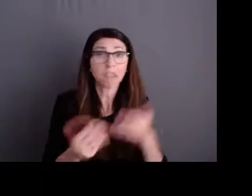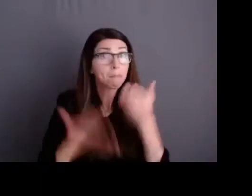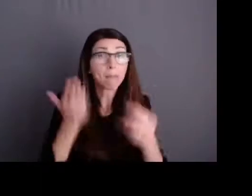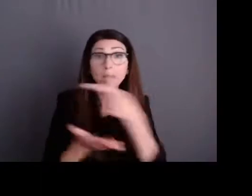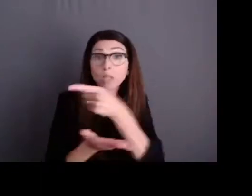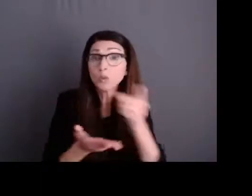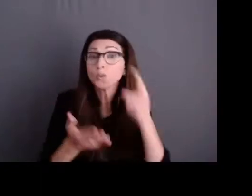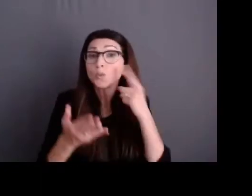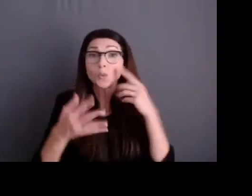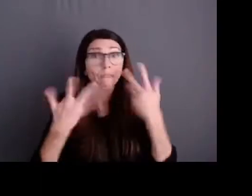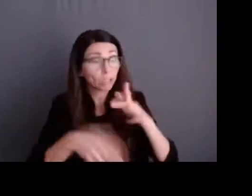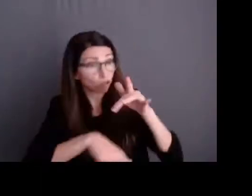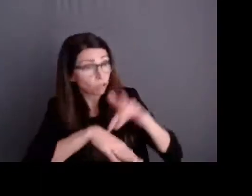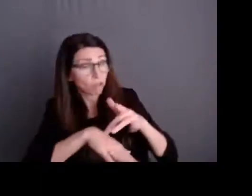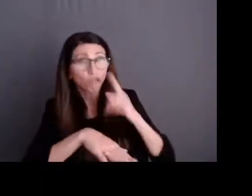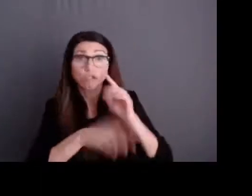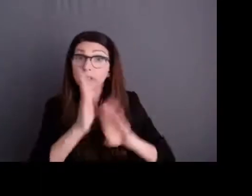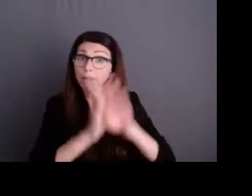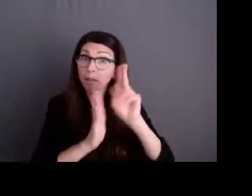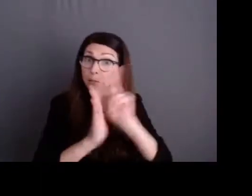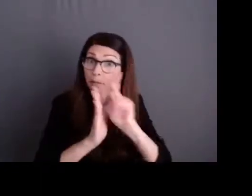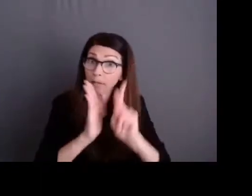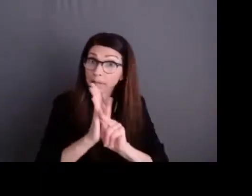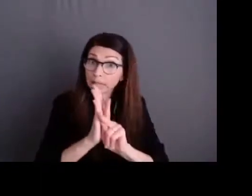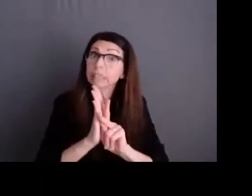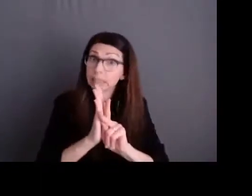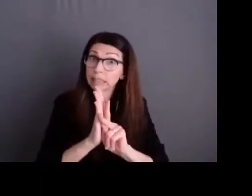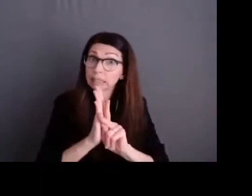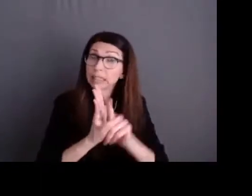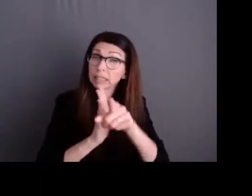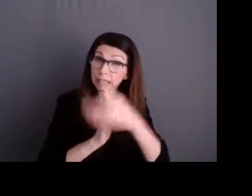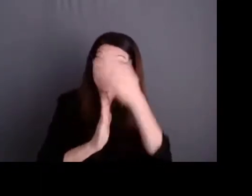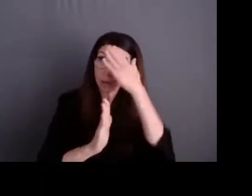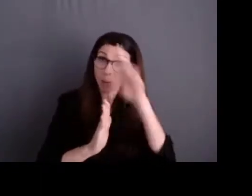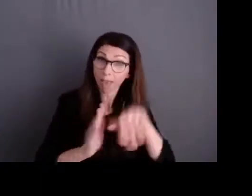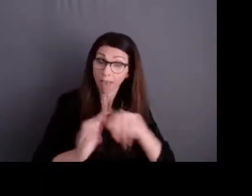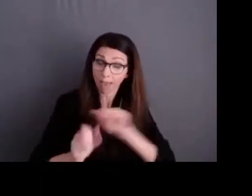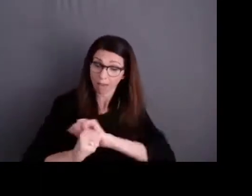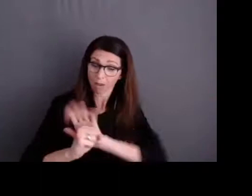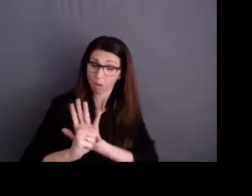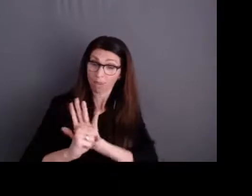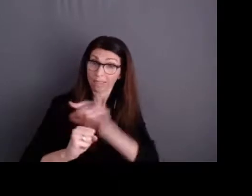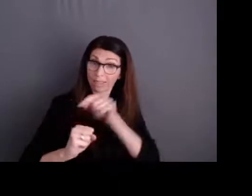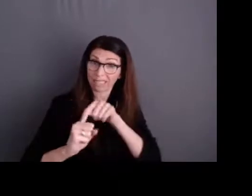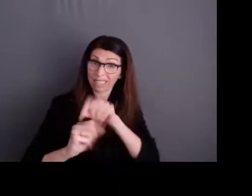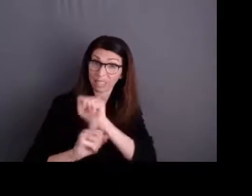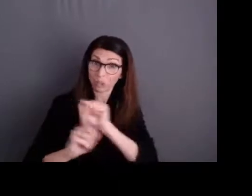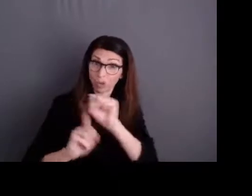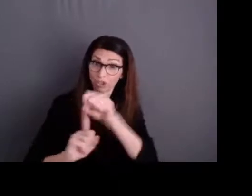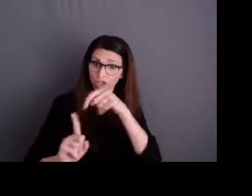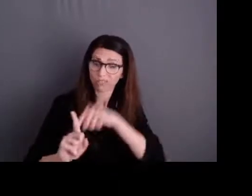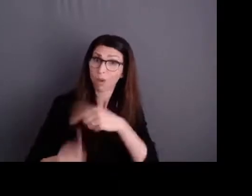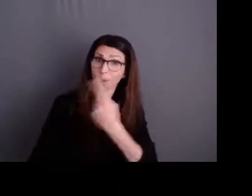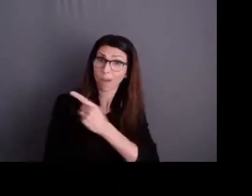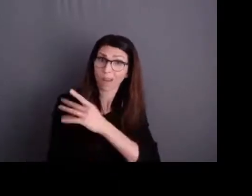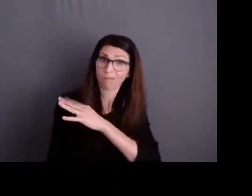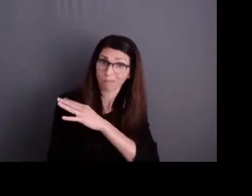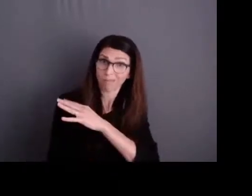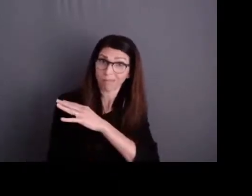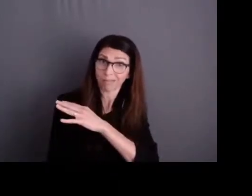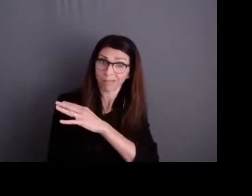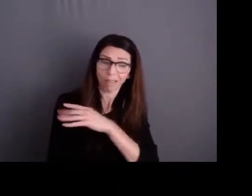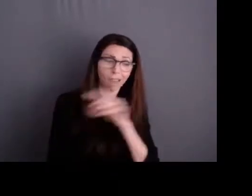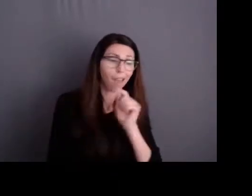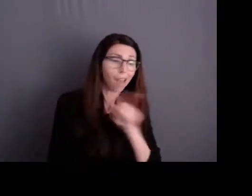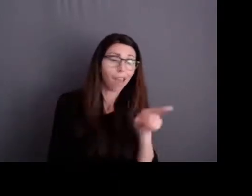policy, COVID has actually done something remarkable. It's made people interested, I